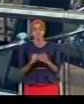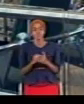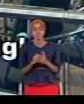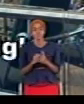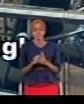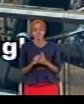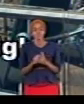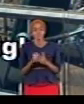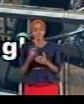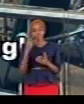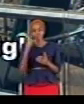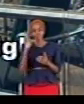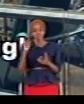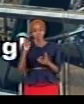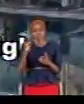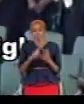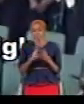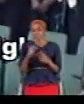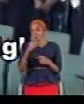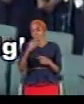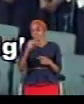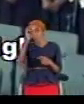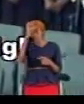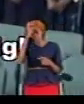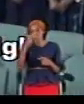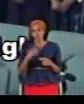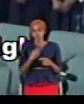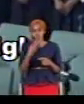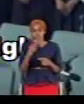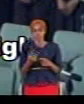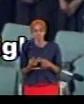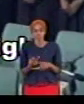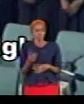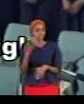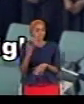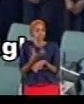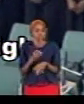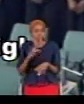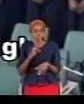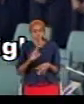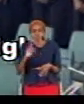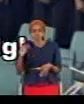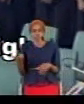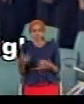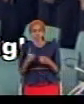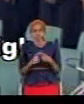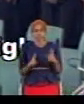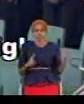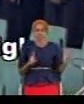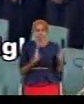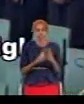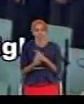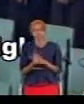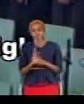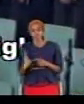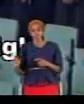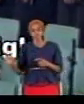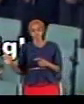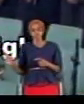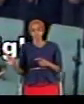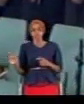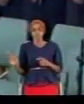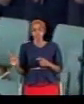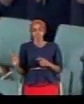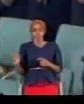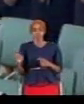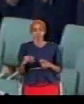on. Say no to the devil's voice. Lead it up to the left, to the